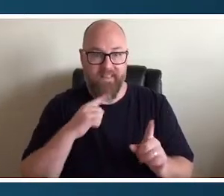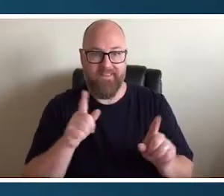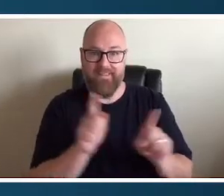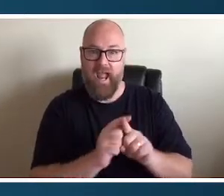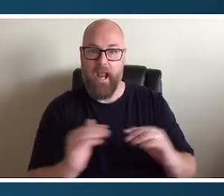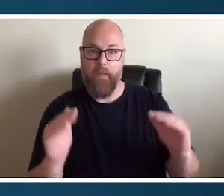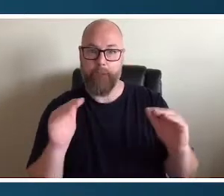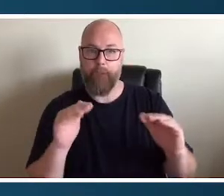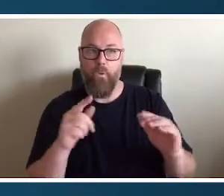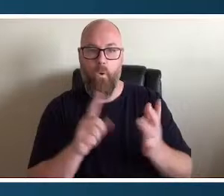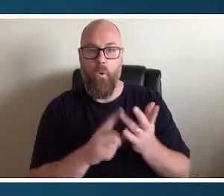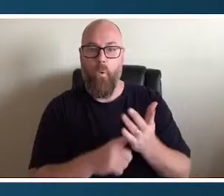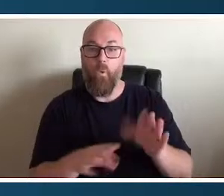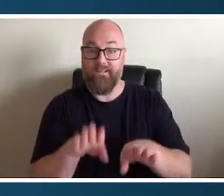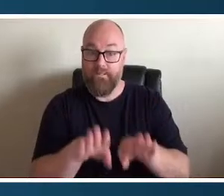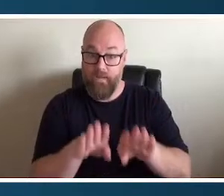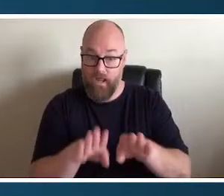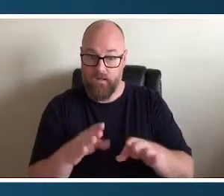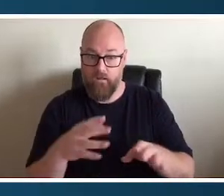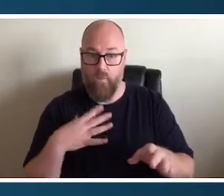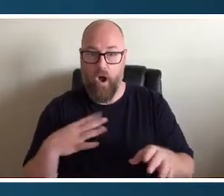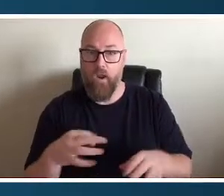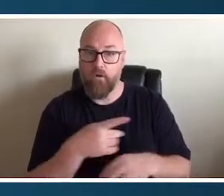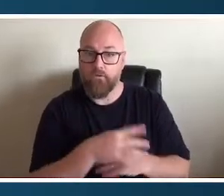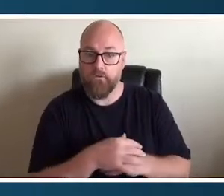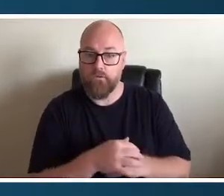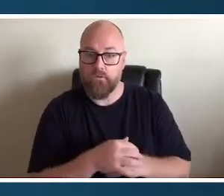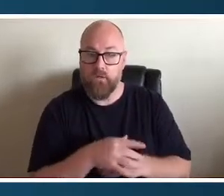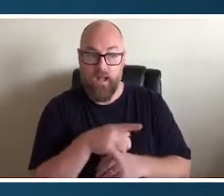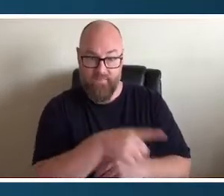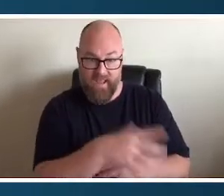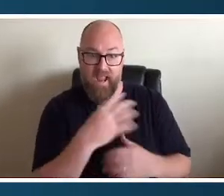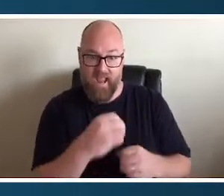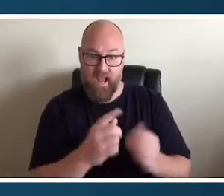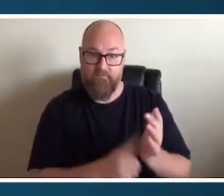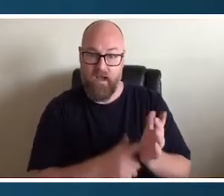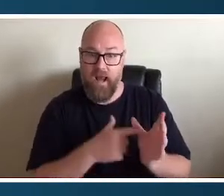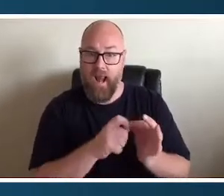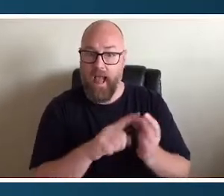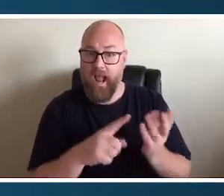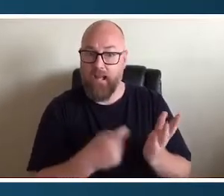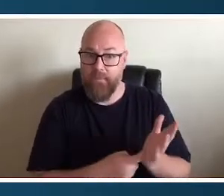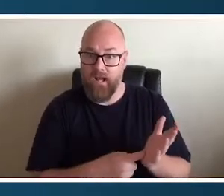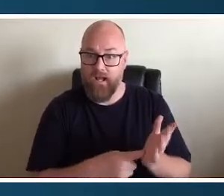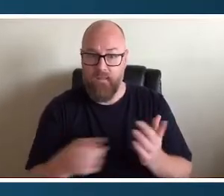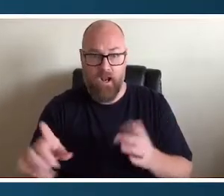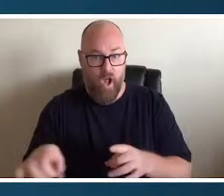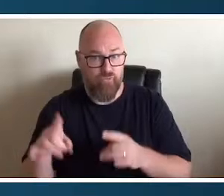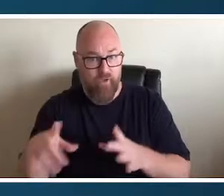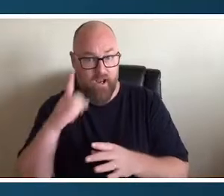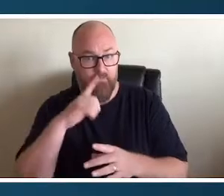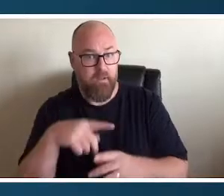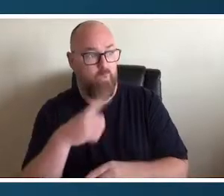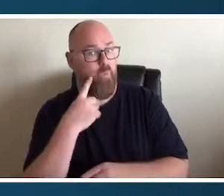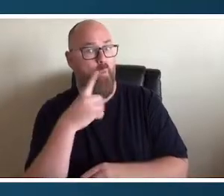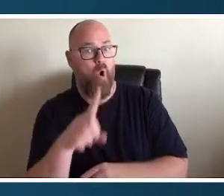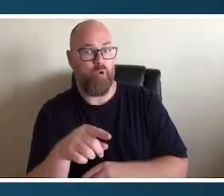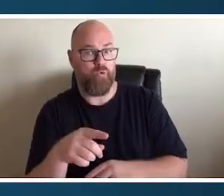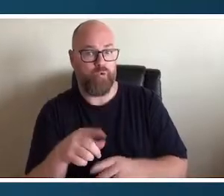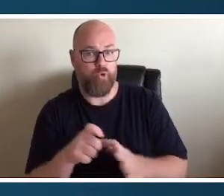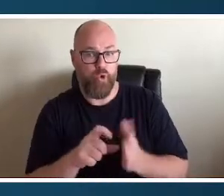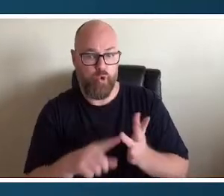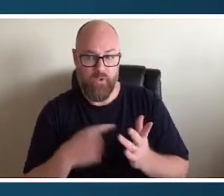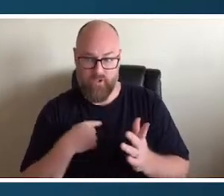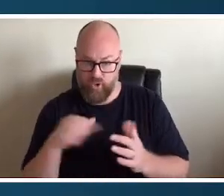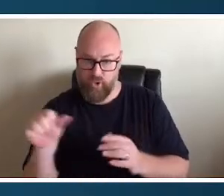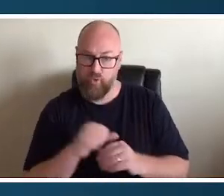they work labor for you, laboring that Australians won't do, with the same rights and salaries as